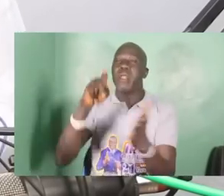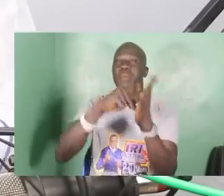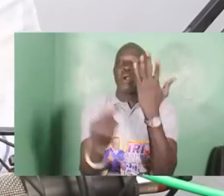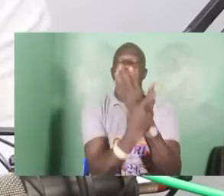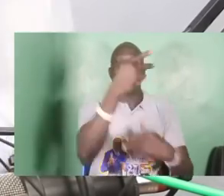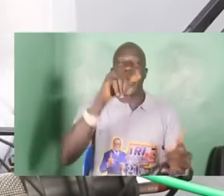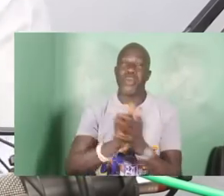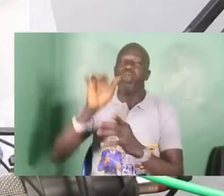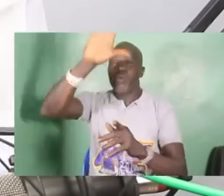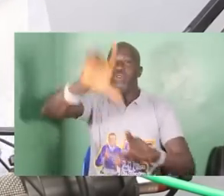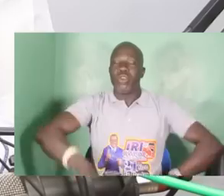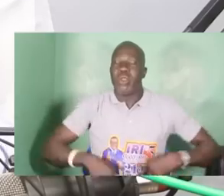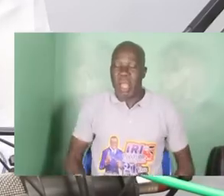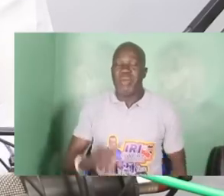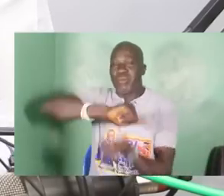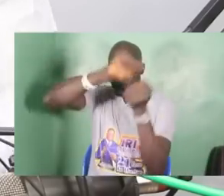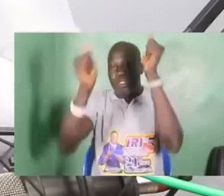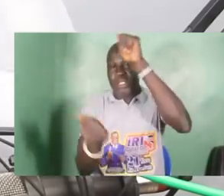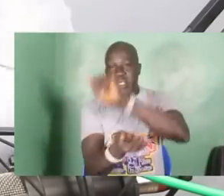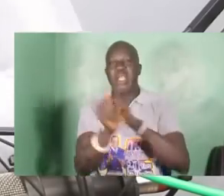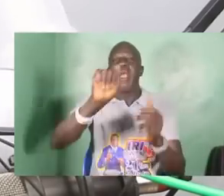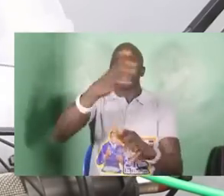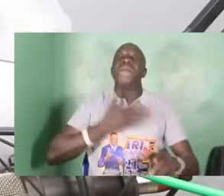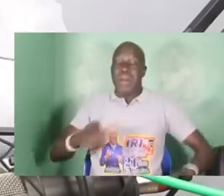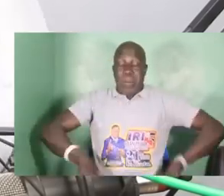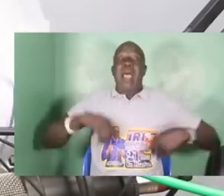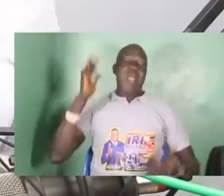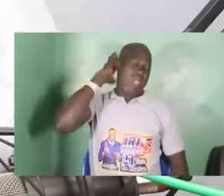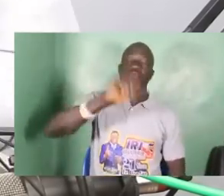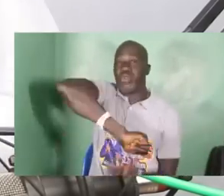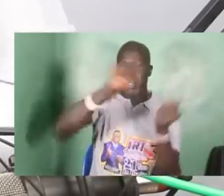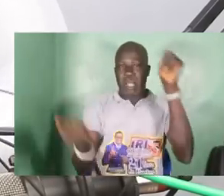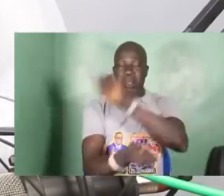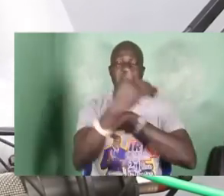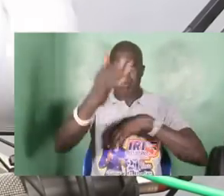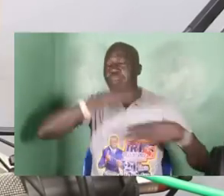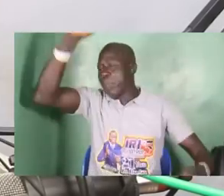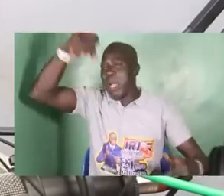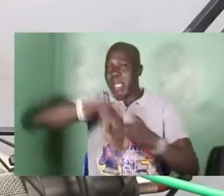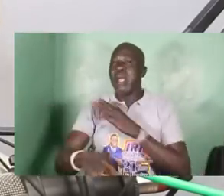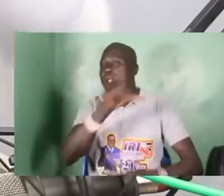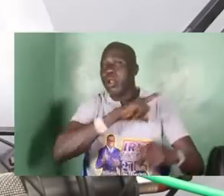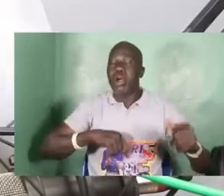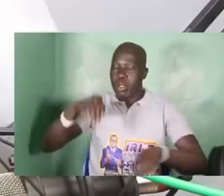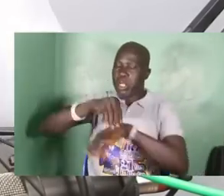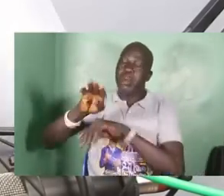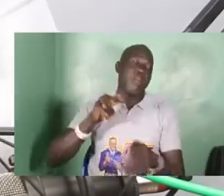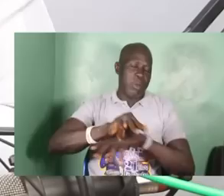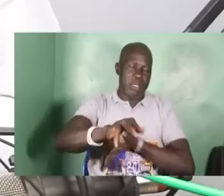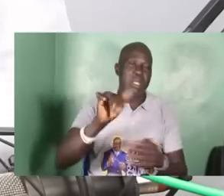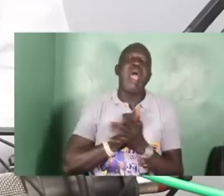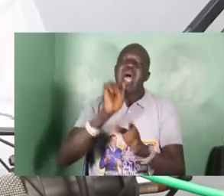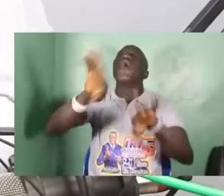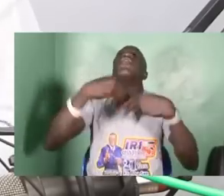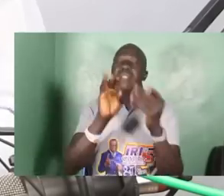in this program, I hear one of you, Father. So pay him, I hear Father. I hear you, Father. I hear you, Father.